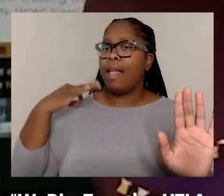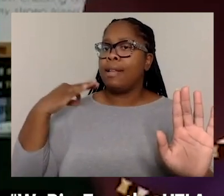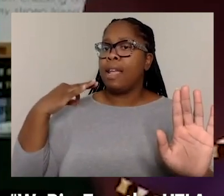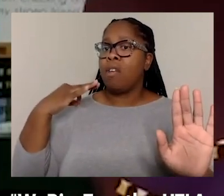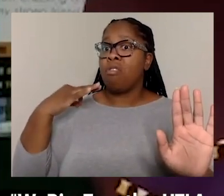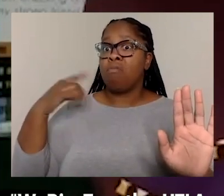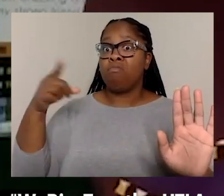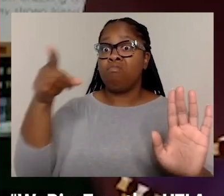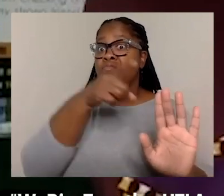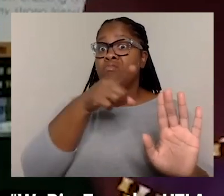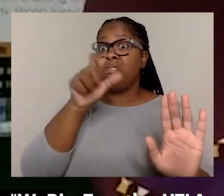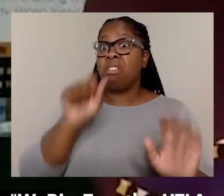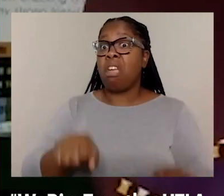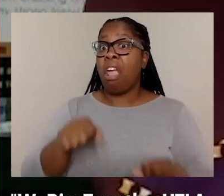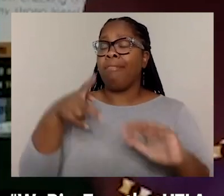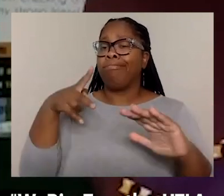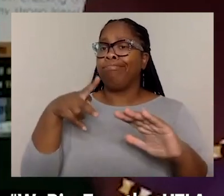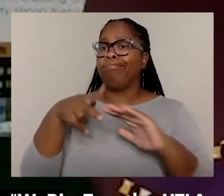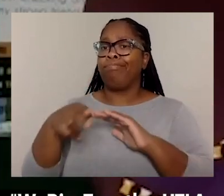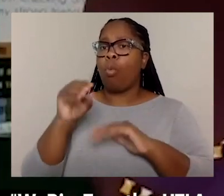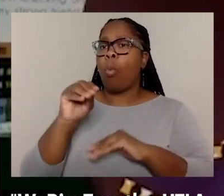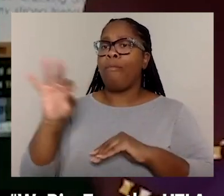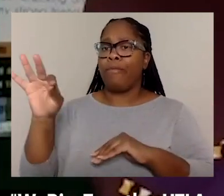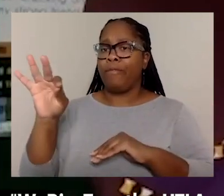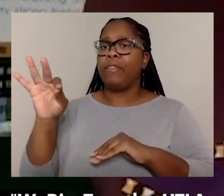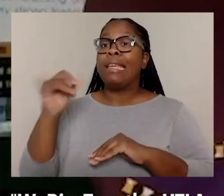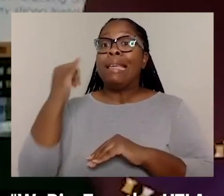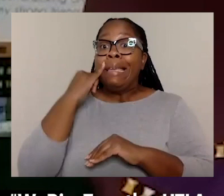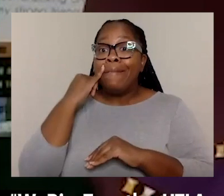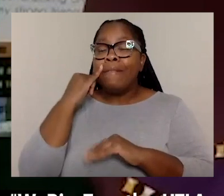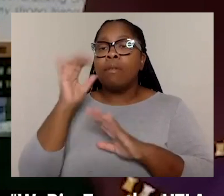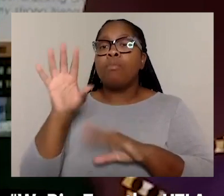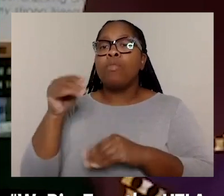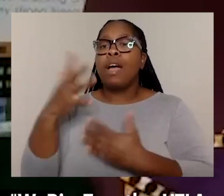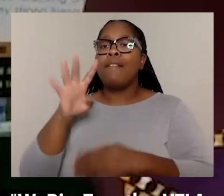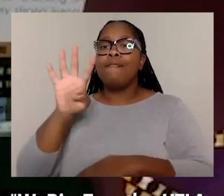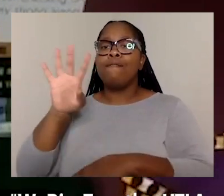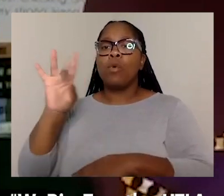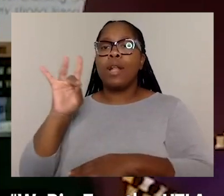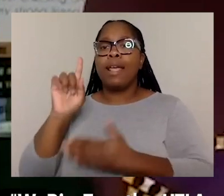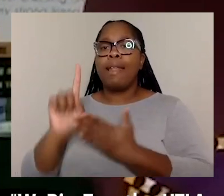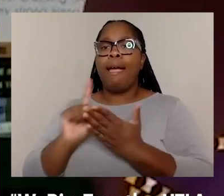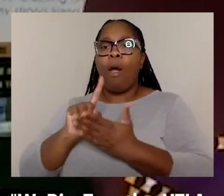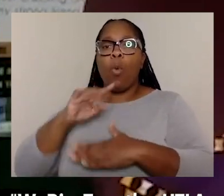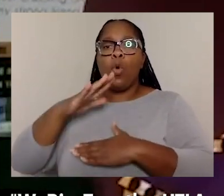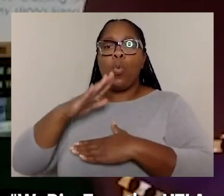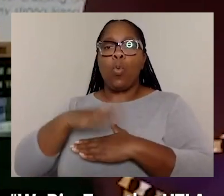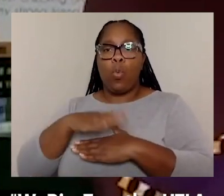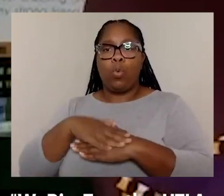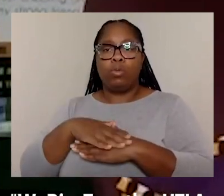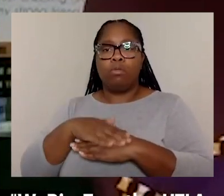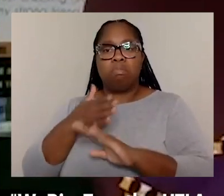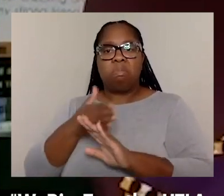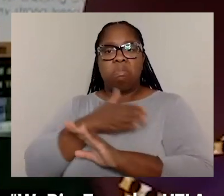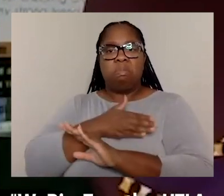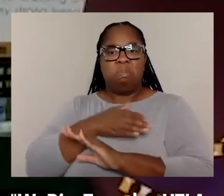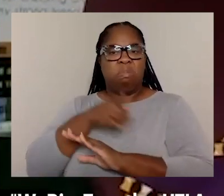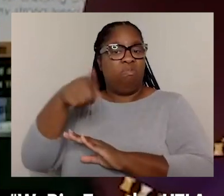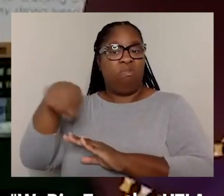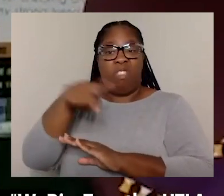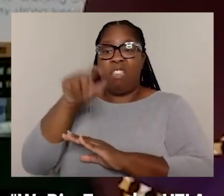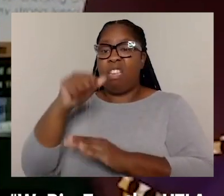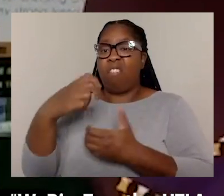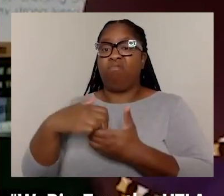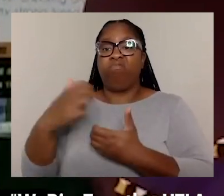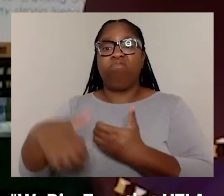at any time with a 48-hour notice. The side letter was emailed to members last